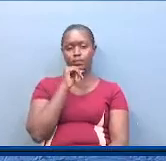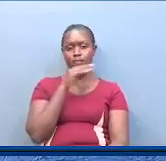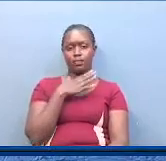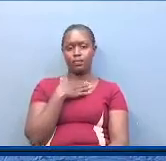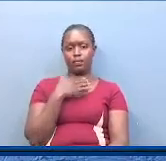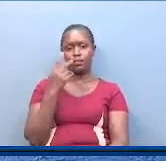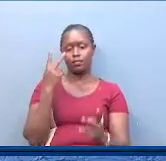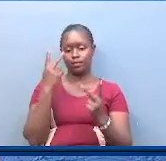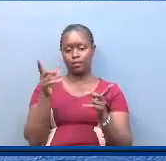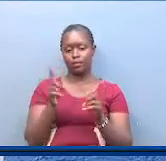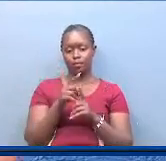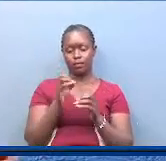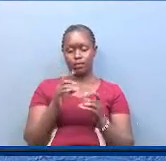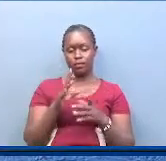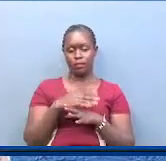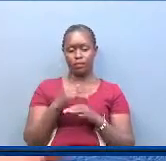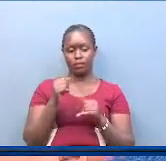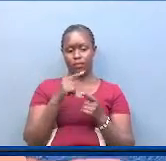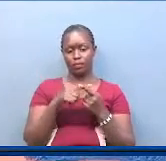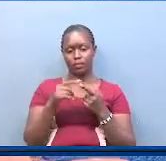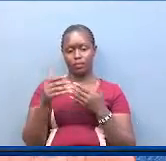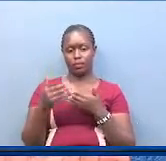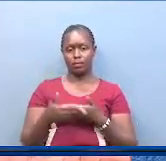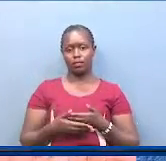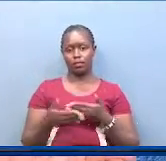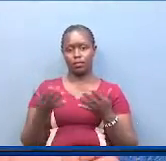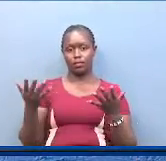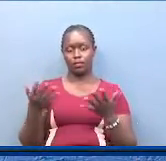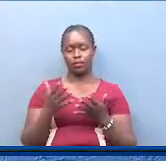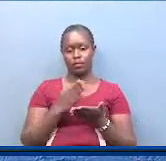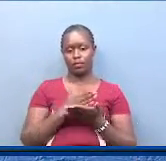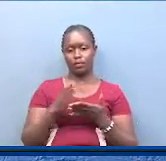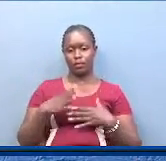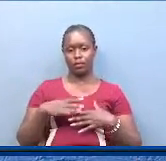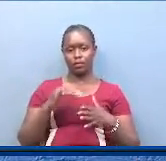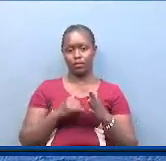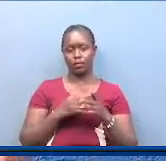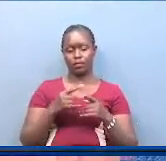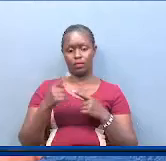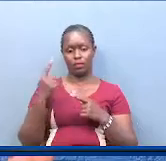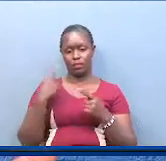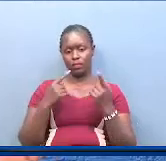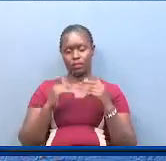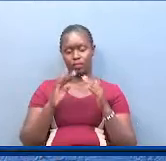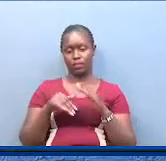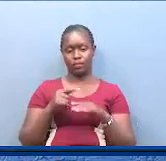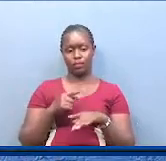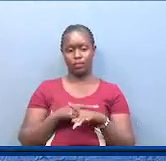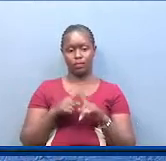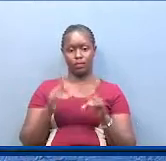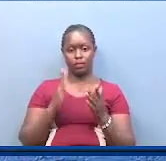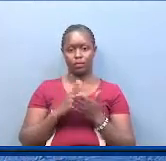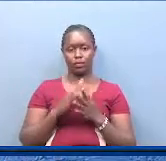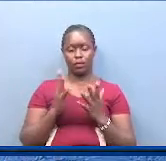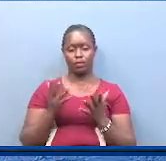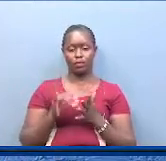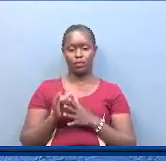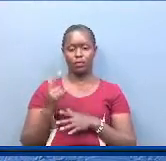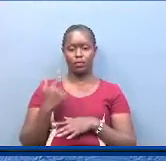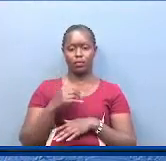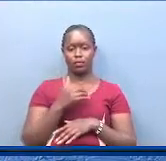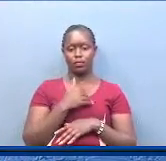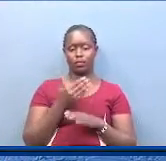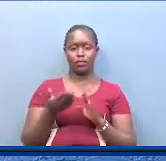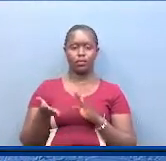it to look like the presidency is a baby court where somebody just, you cry day in and day out. The truth is that we have